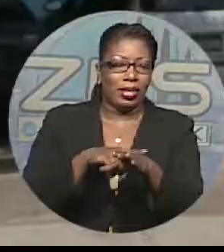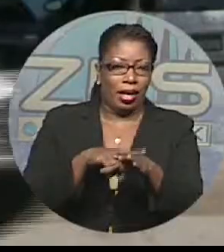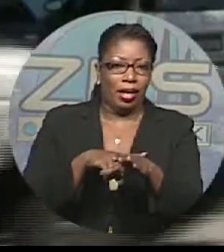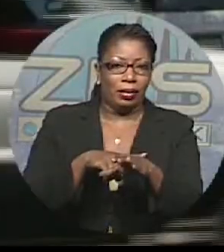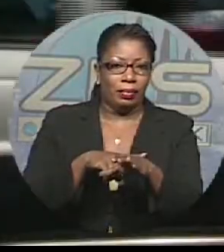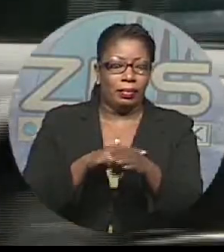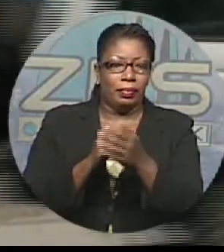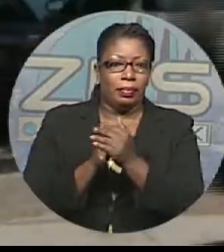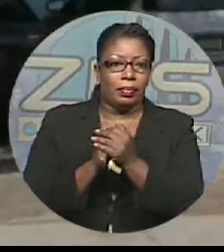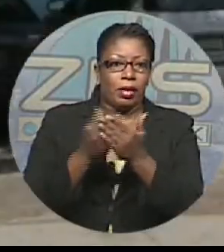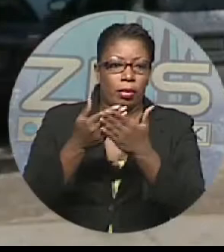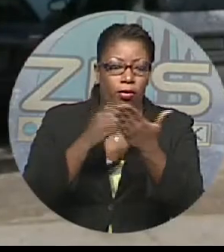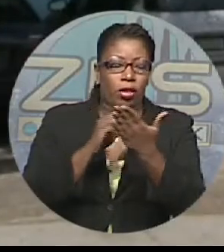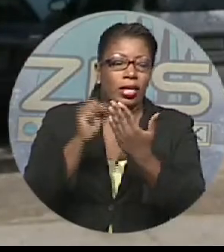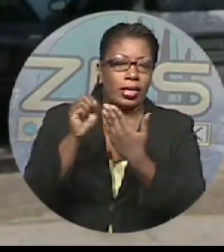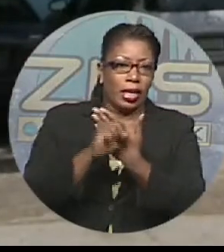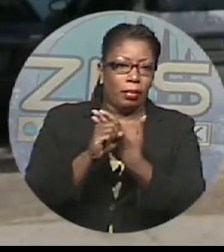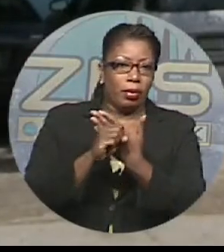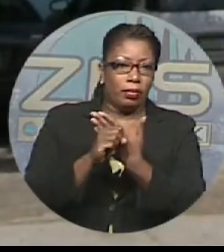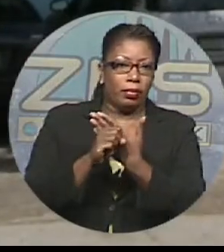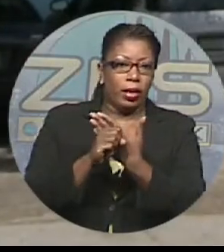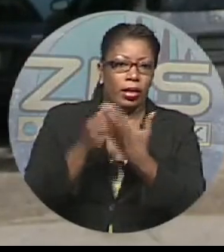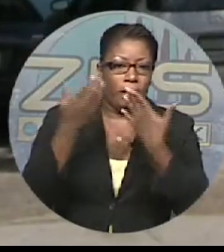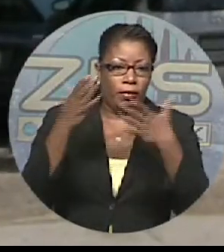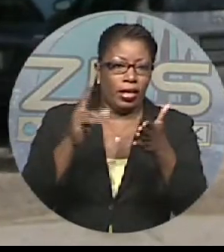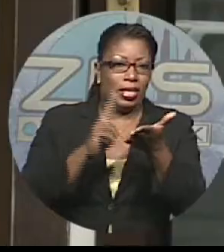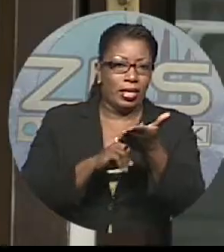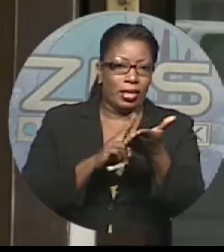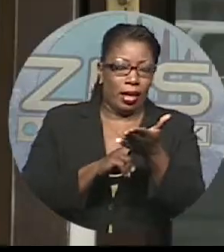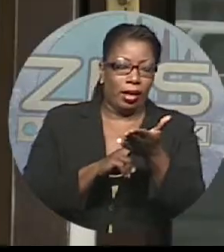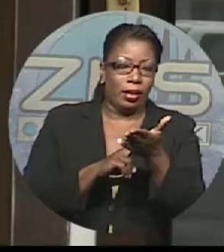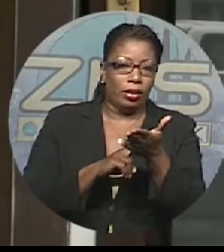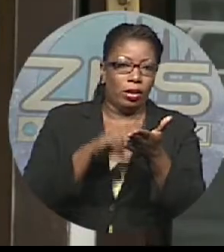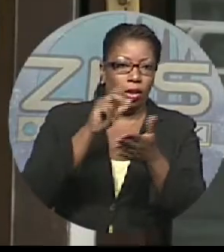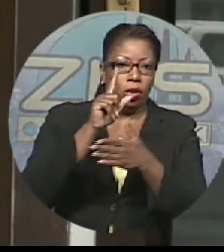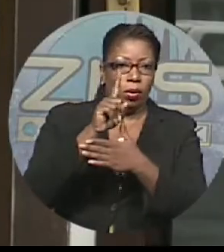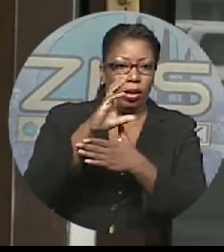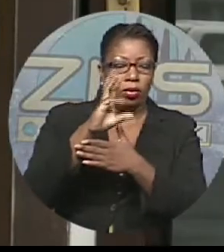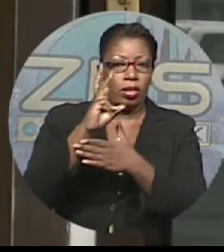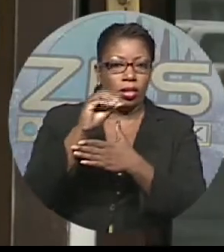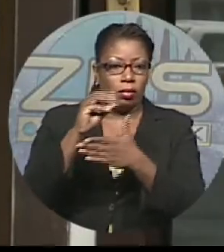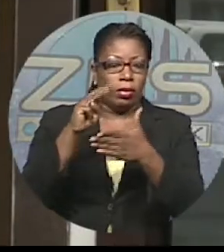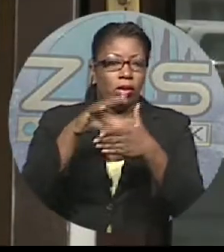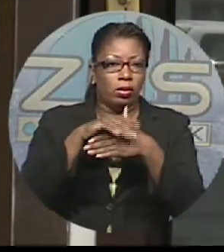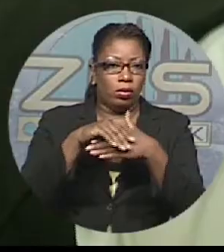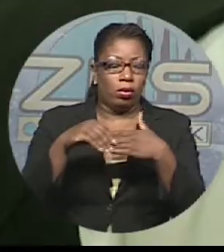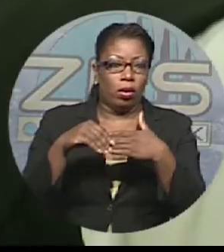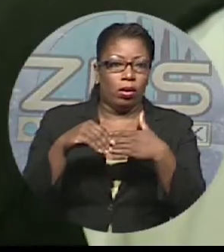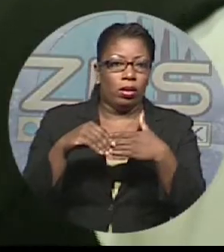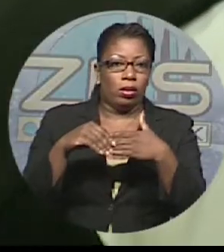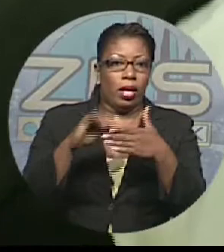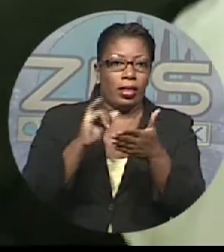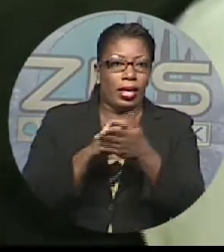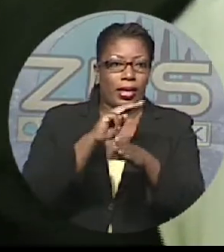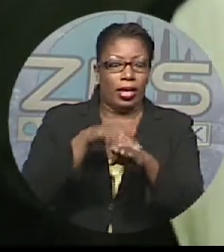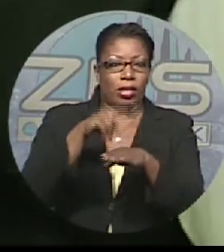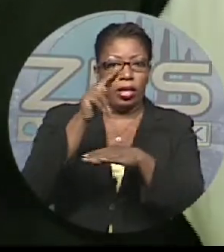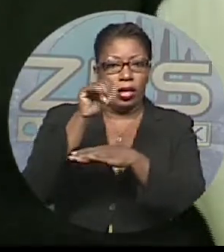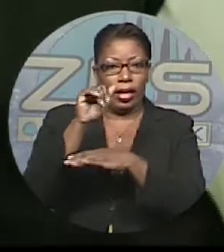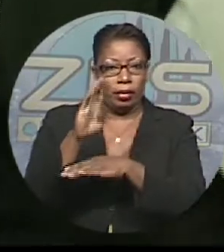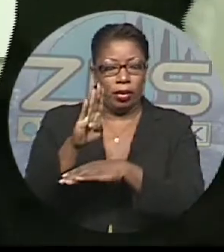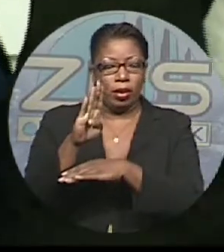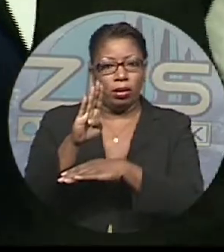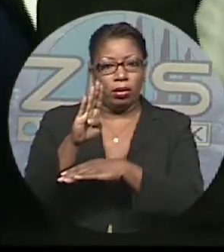September. Last June, the Ministry of Finance signed a $160 million Memorandum of Understanding with the National Insurance Board